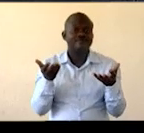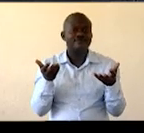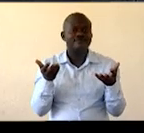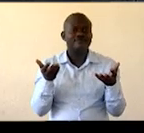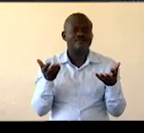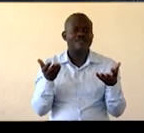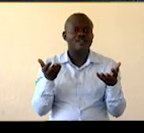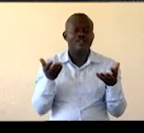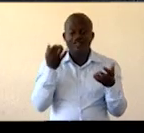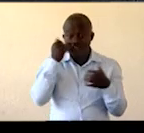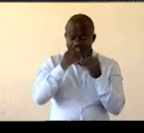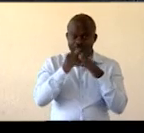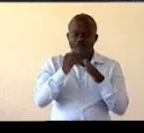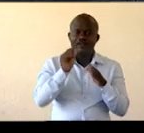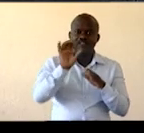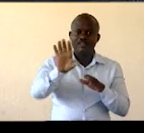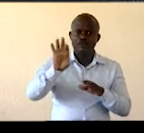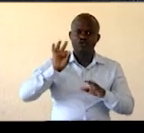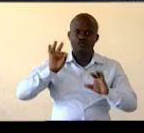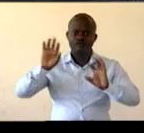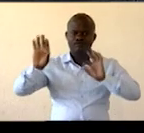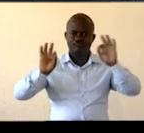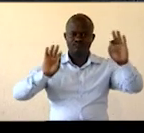opportunity to choose the one you like most.